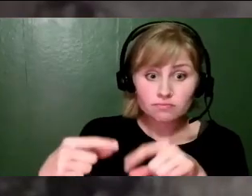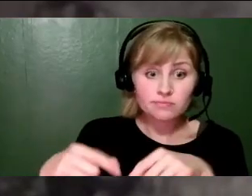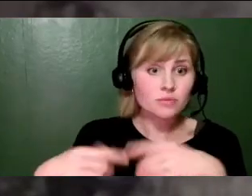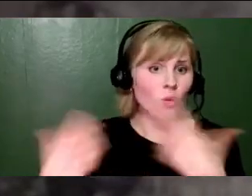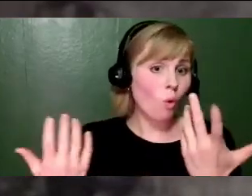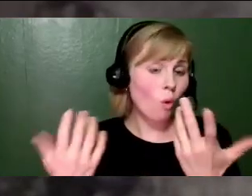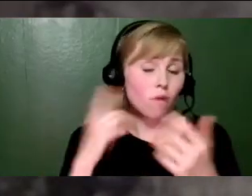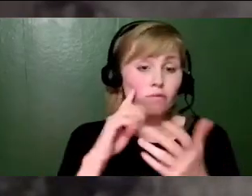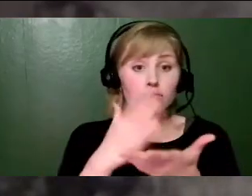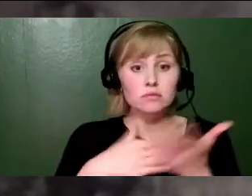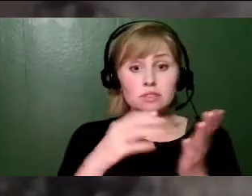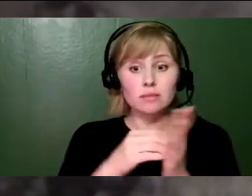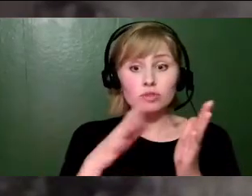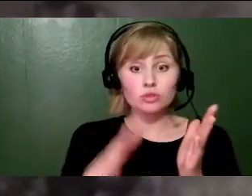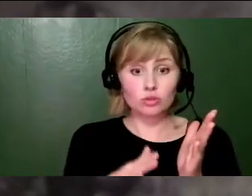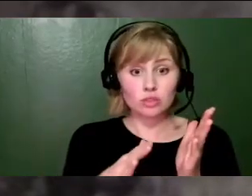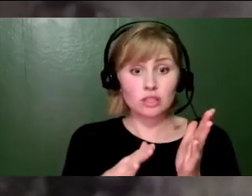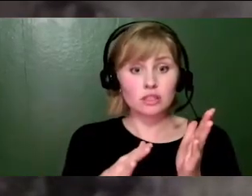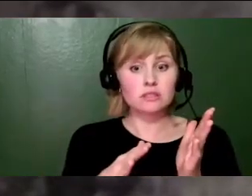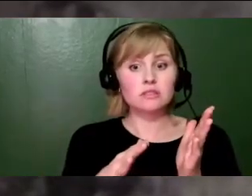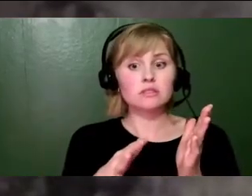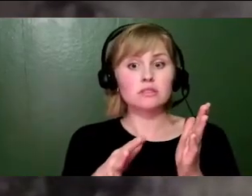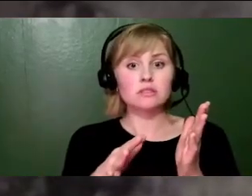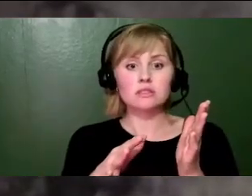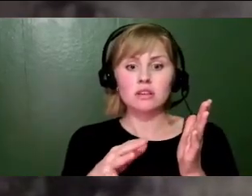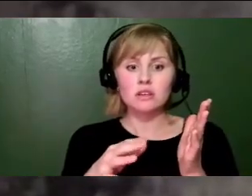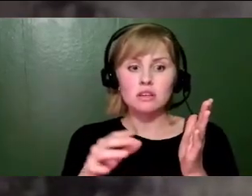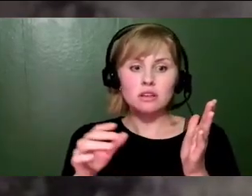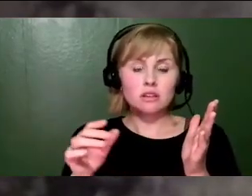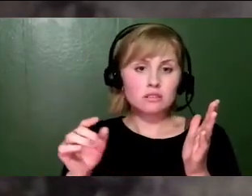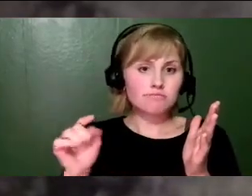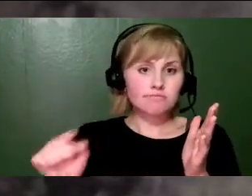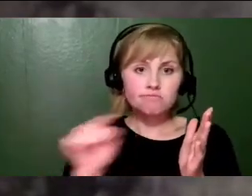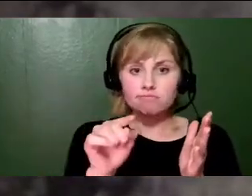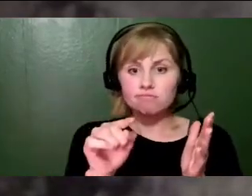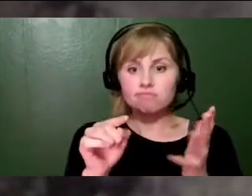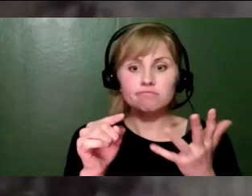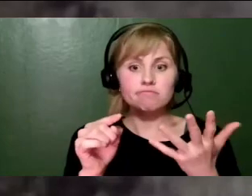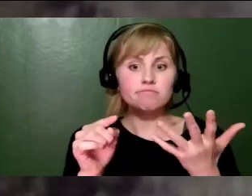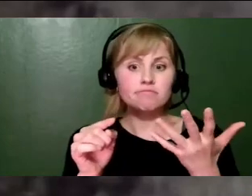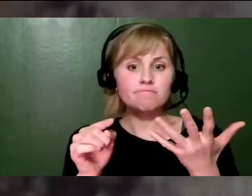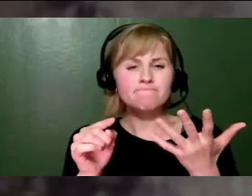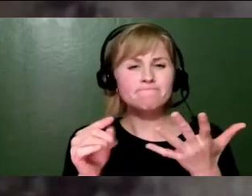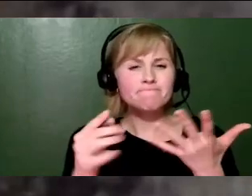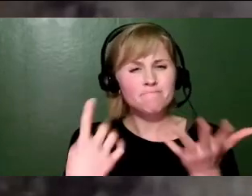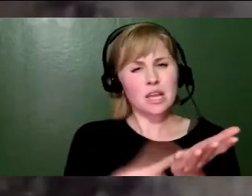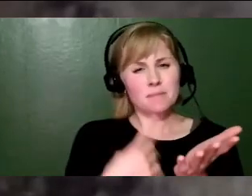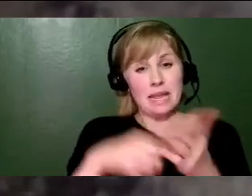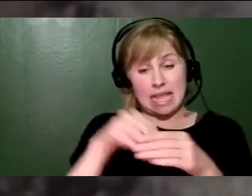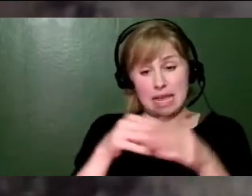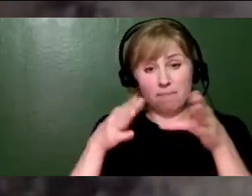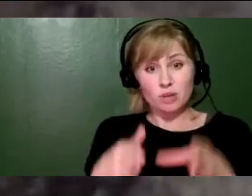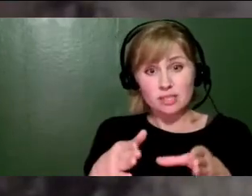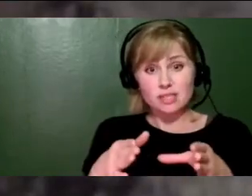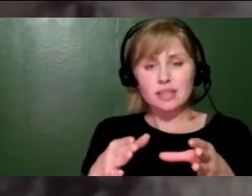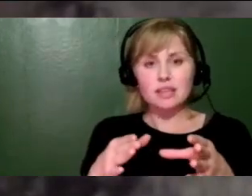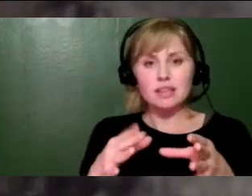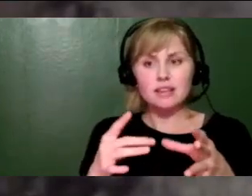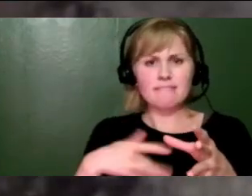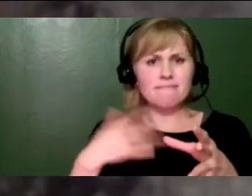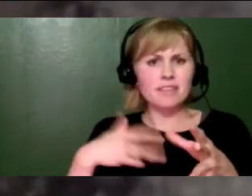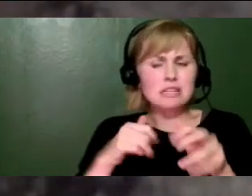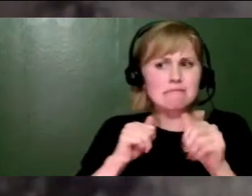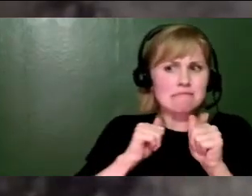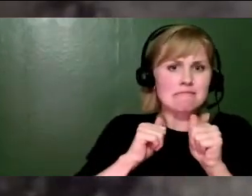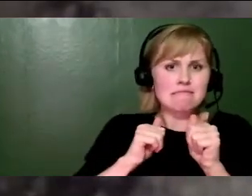the being in the classroom in a sort of bodily corporal sense adds some pressure and dynamics and things that make them, more quiet. And so